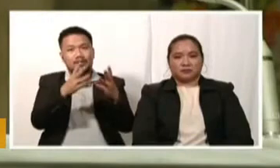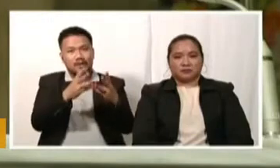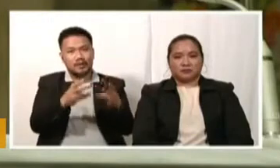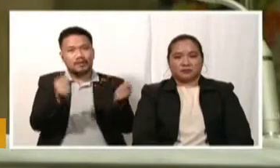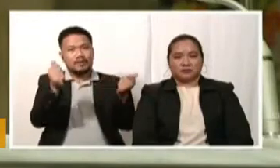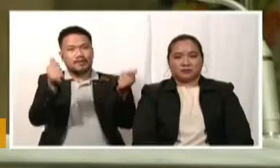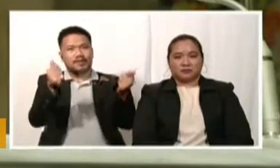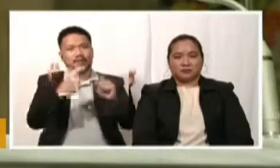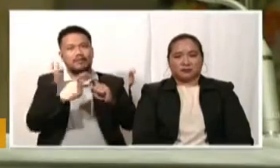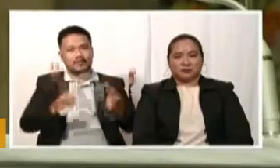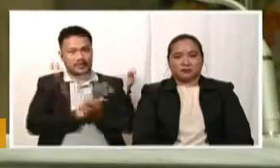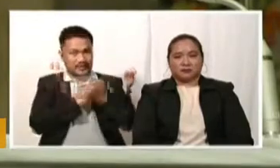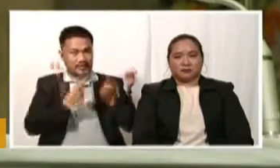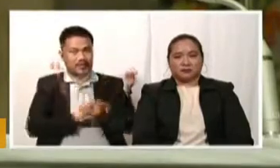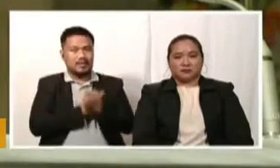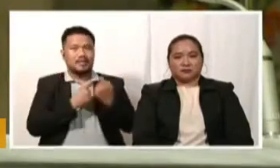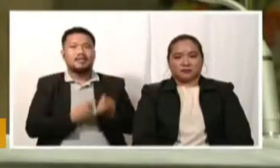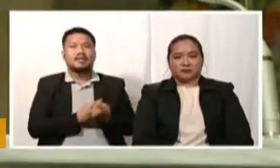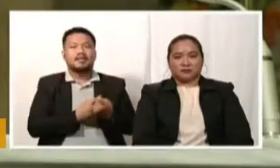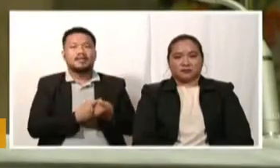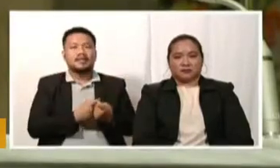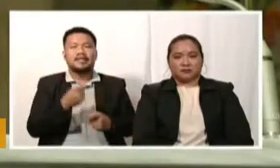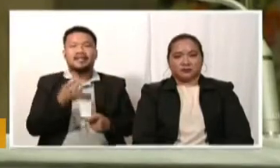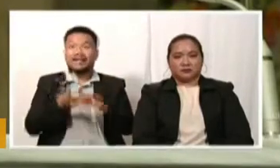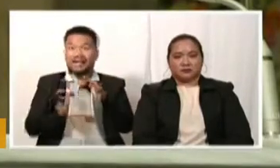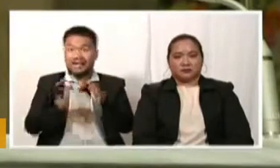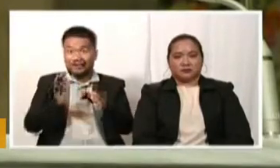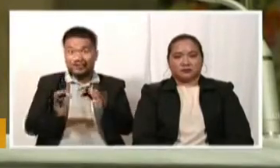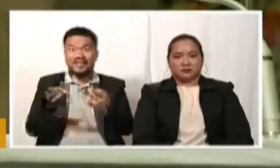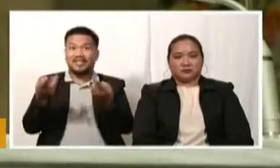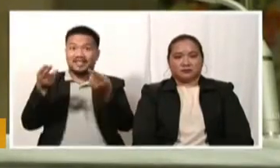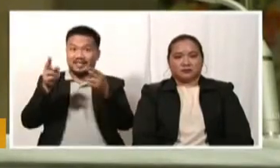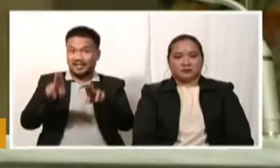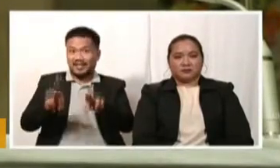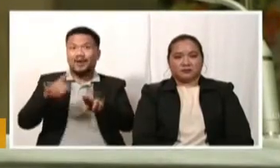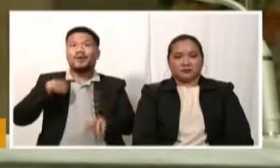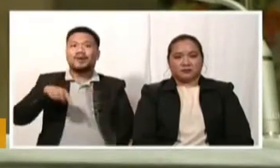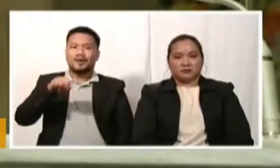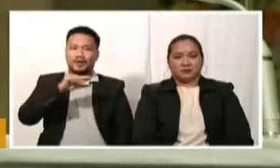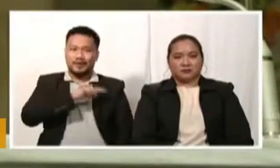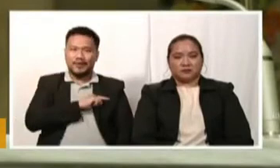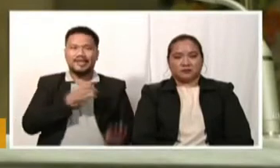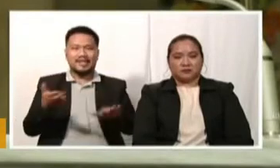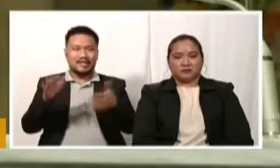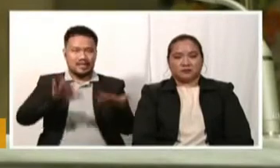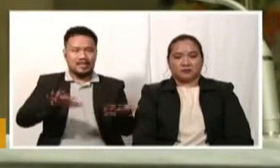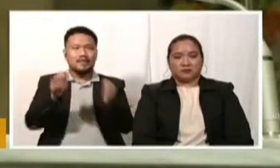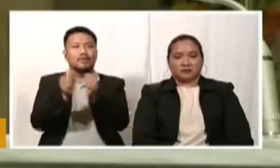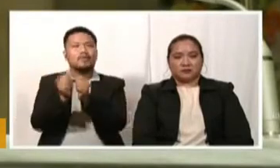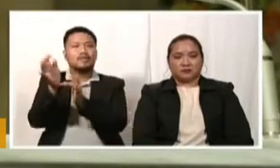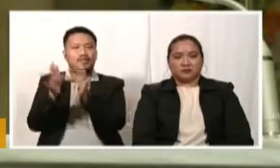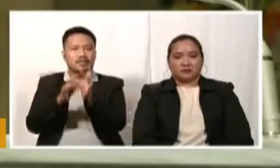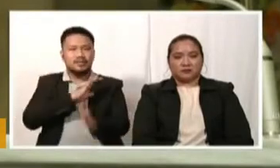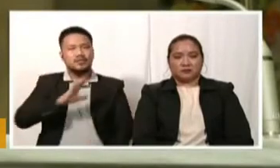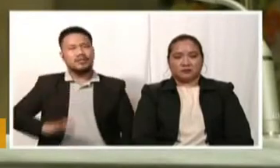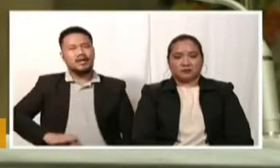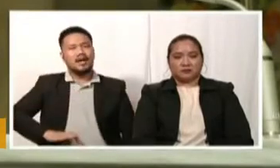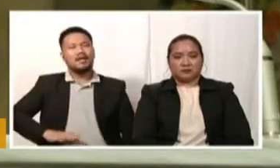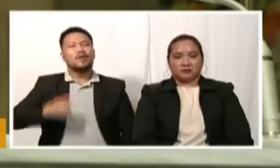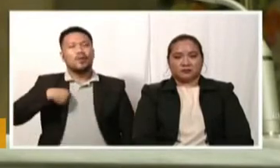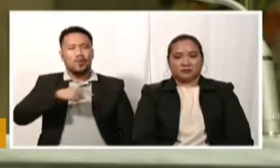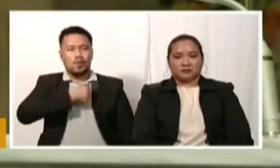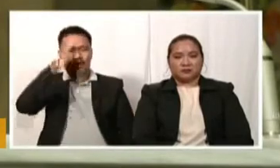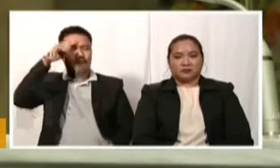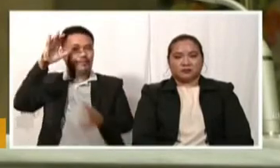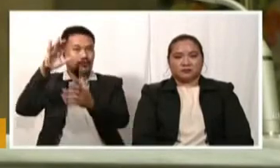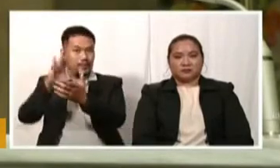from sin. If then we have died with Christ, we